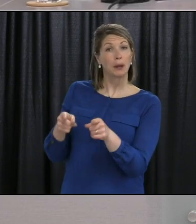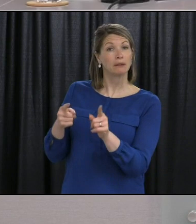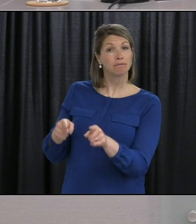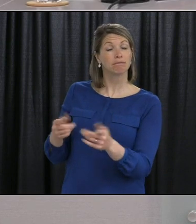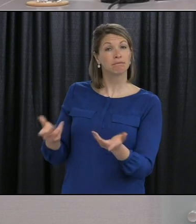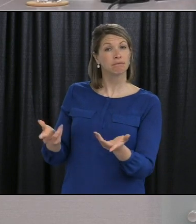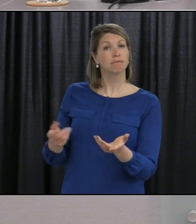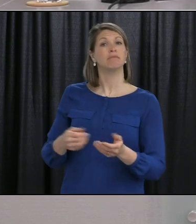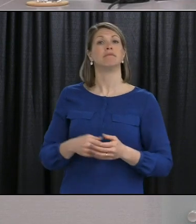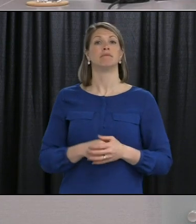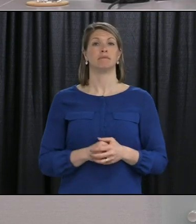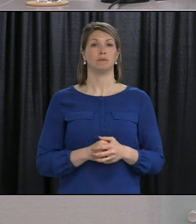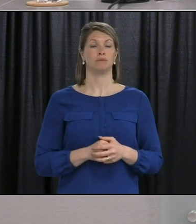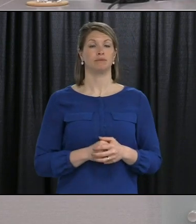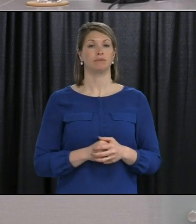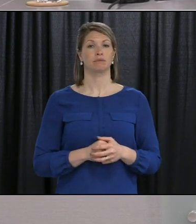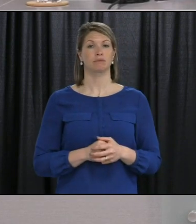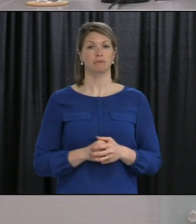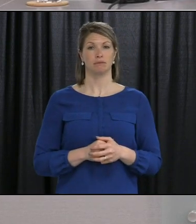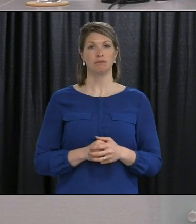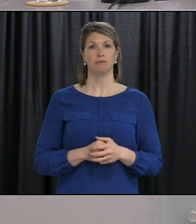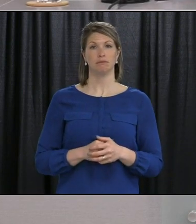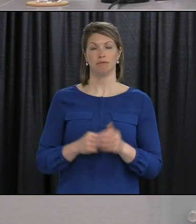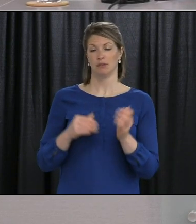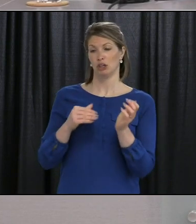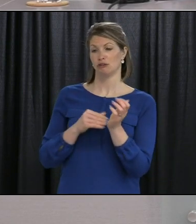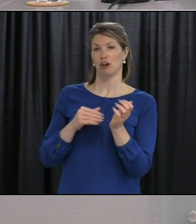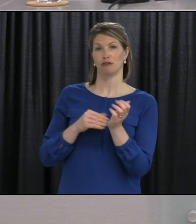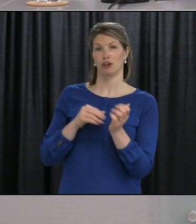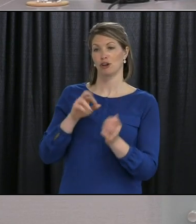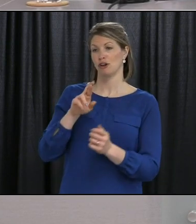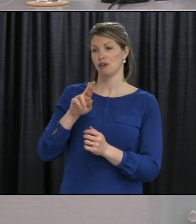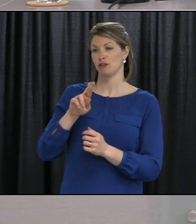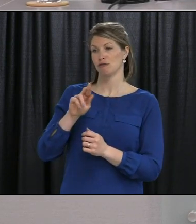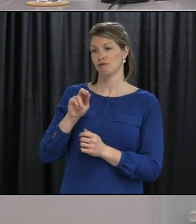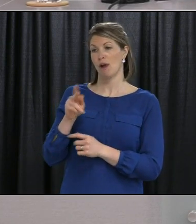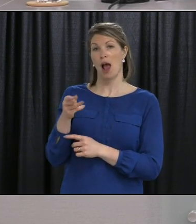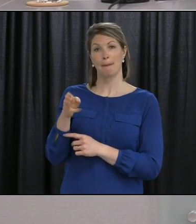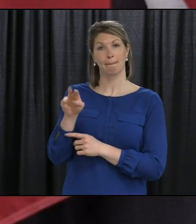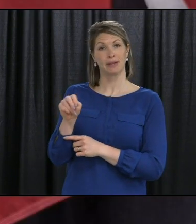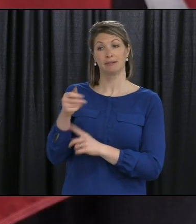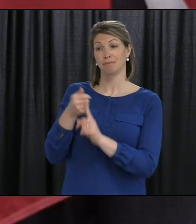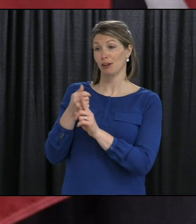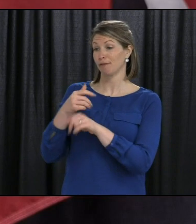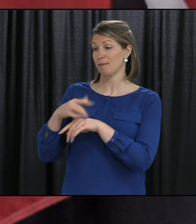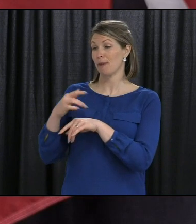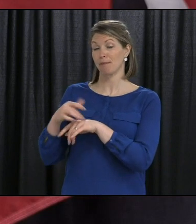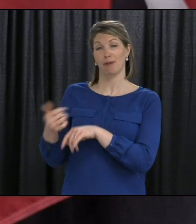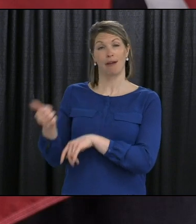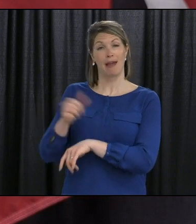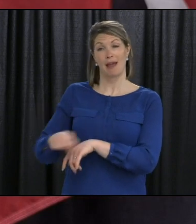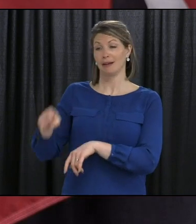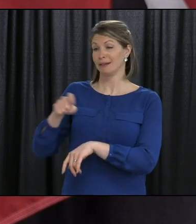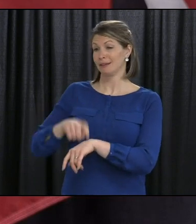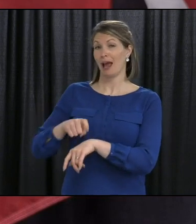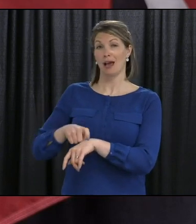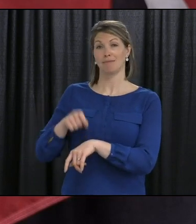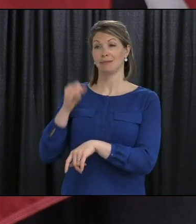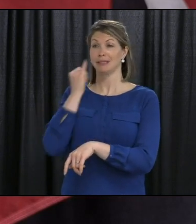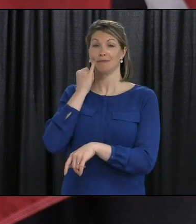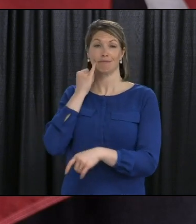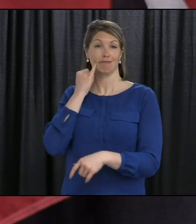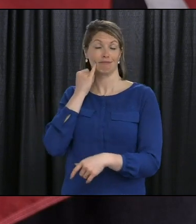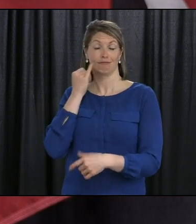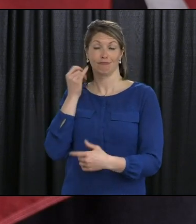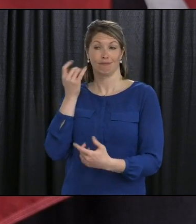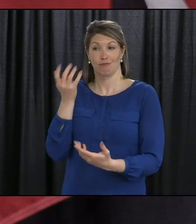The Dr. Raman, I guess, is available at any time we would need him here. He's been very, I must say, very accessible, very good to work with. Supplied